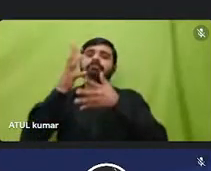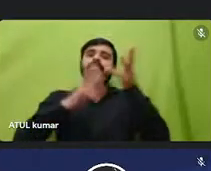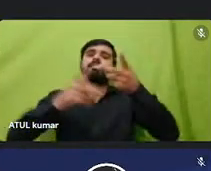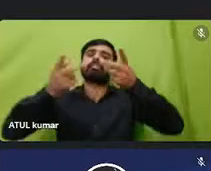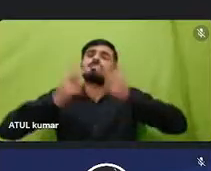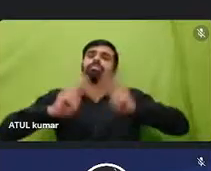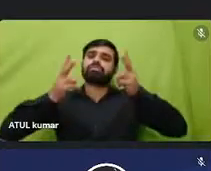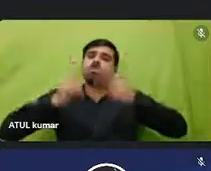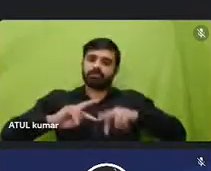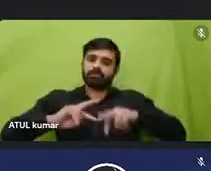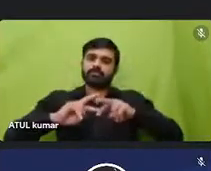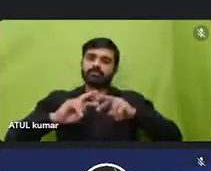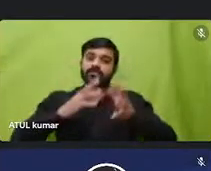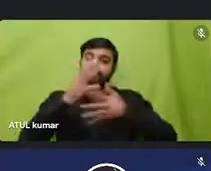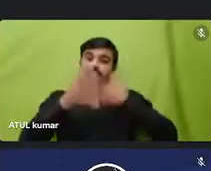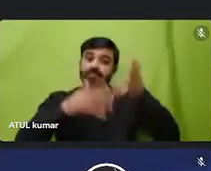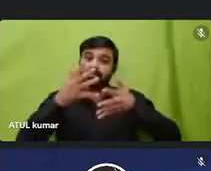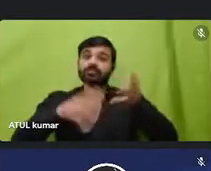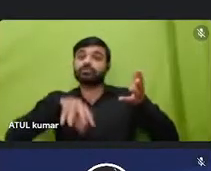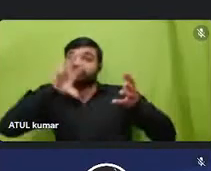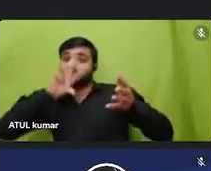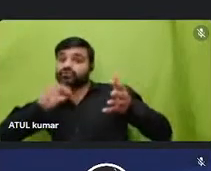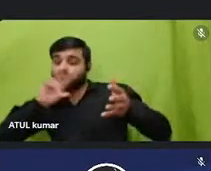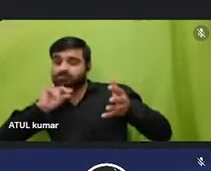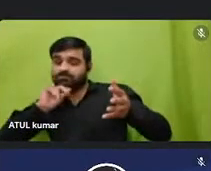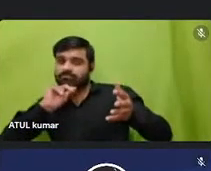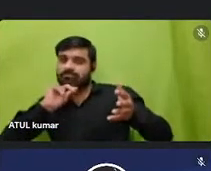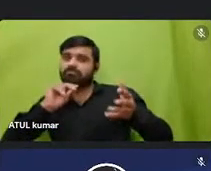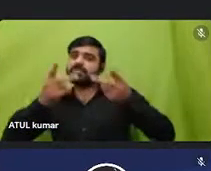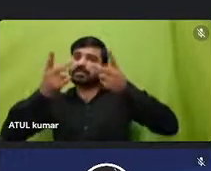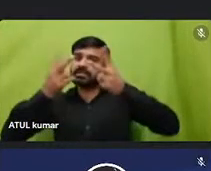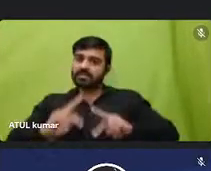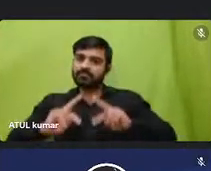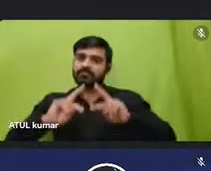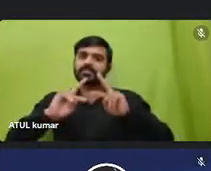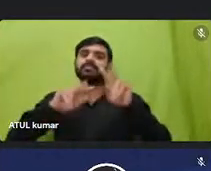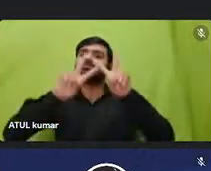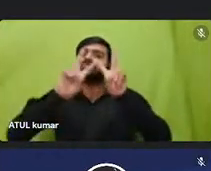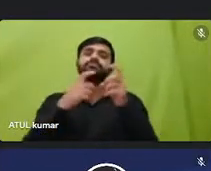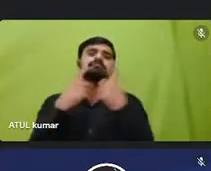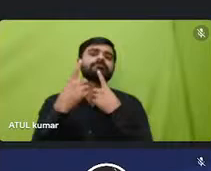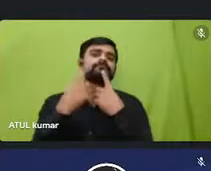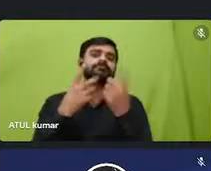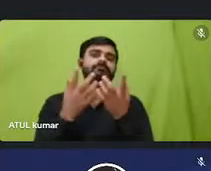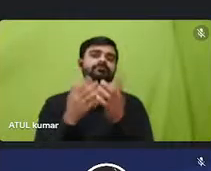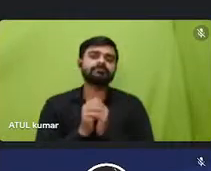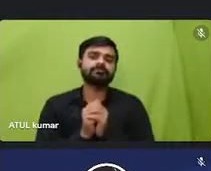sign language into spoken language. I mean, I was talking about